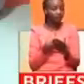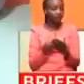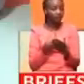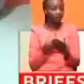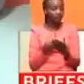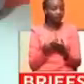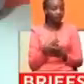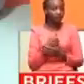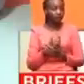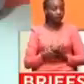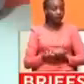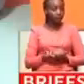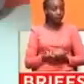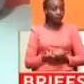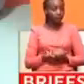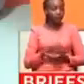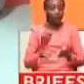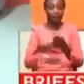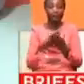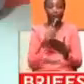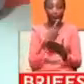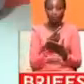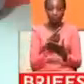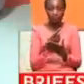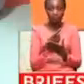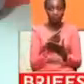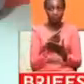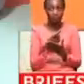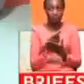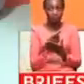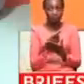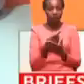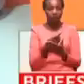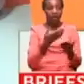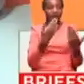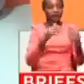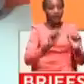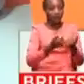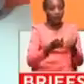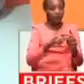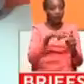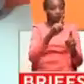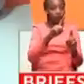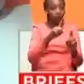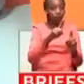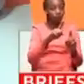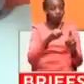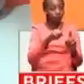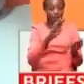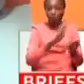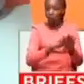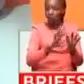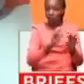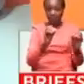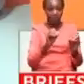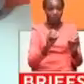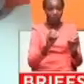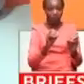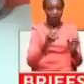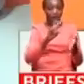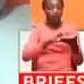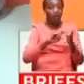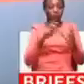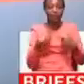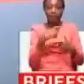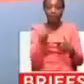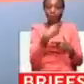and he says, you know, basically, look, man, the things that are happening to you, it's not supposed to be happening like this. There's some people who are